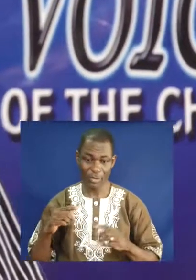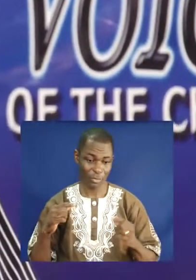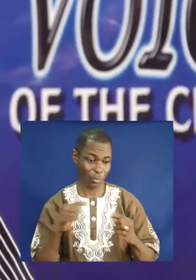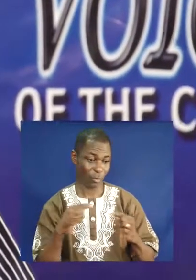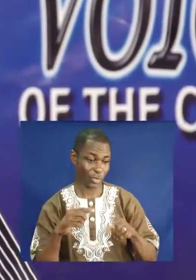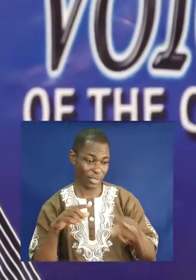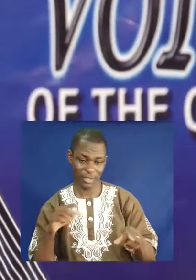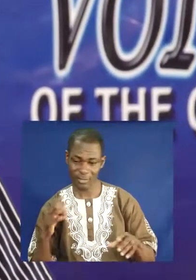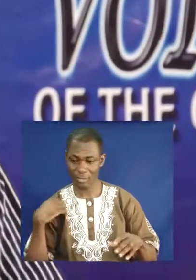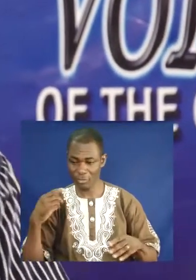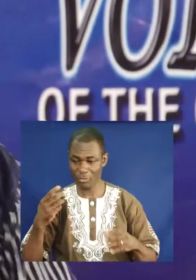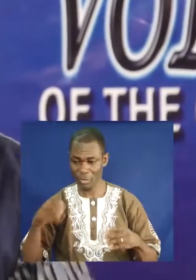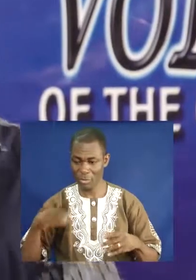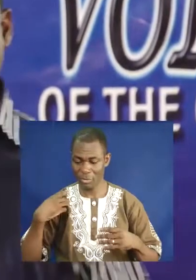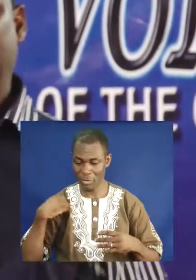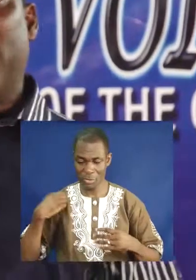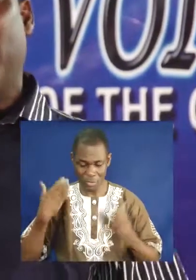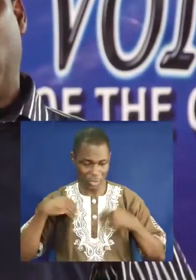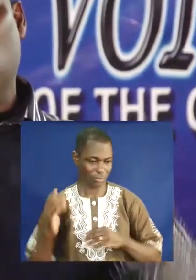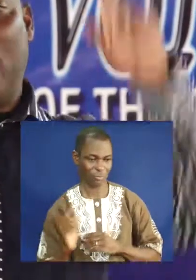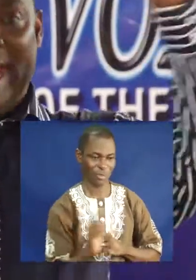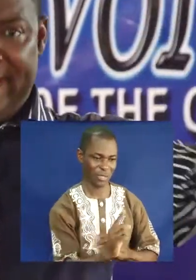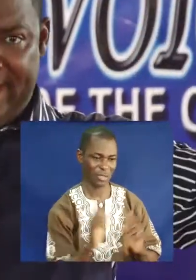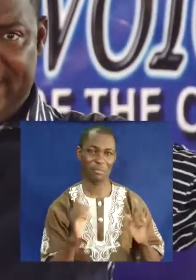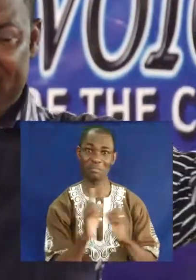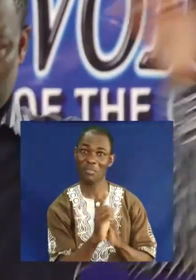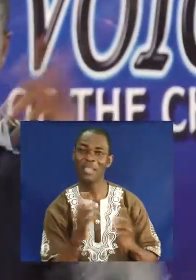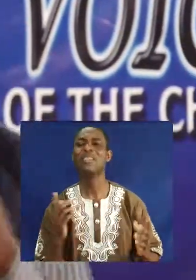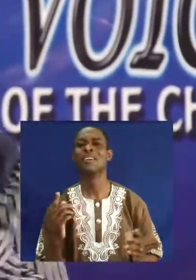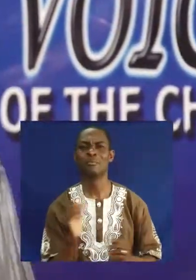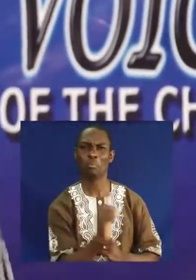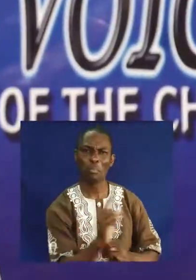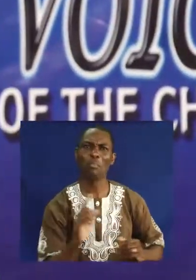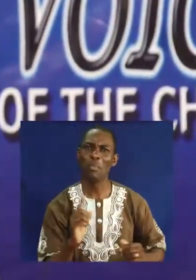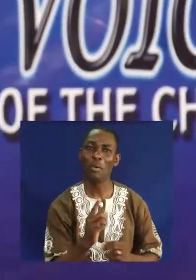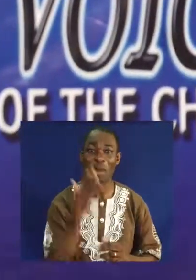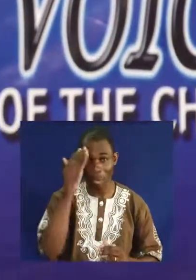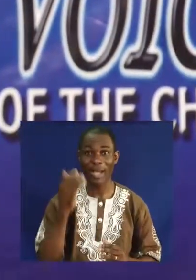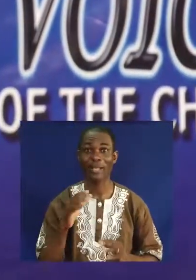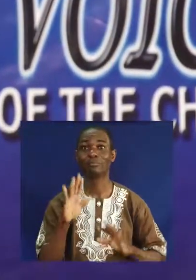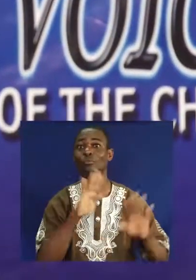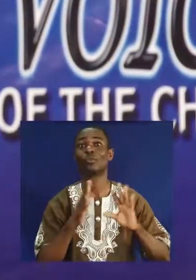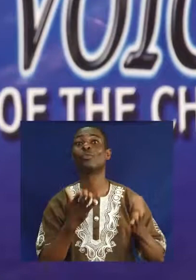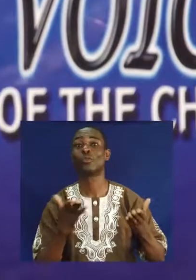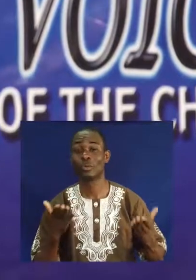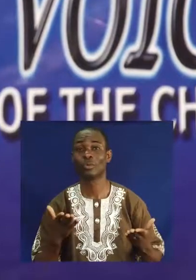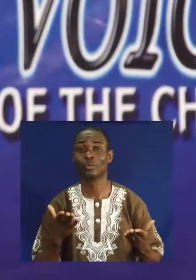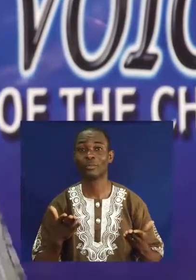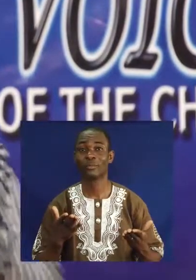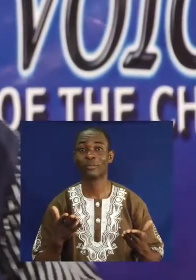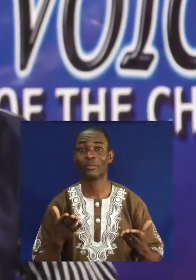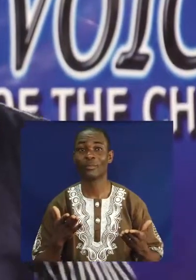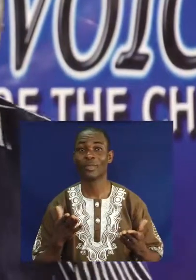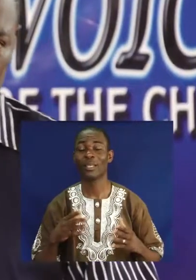Yegu. Ça vous donne un écho à ma main à Hurwa, et là, il y a soirée à l'époque, il y a un écho compé au Monoa.